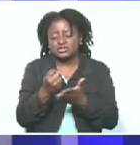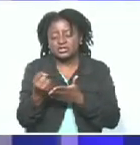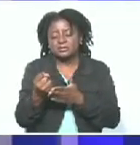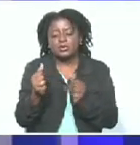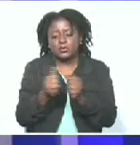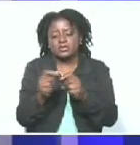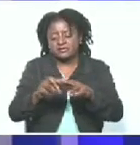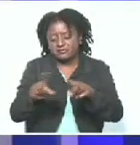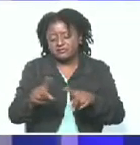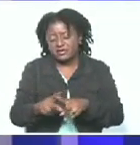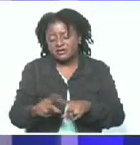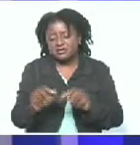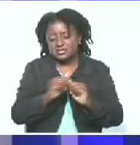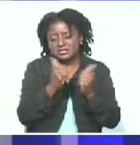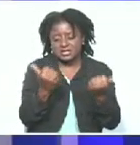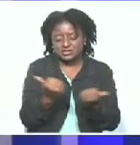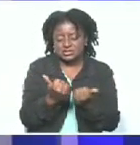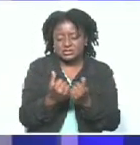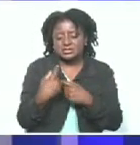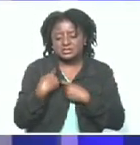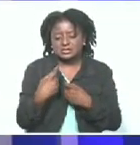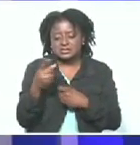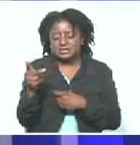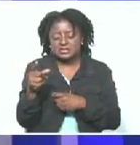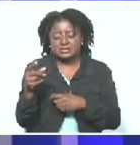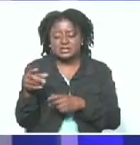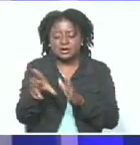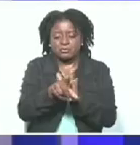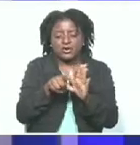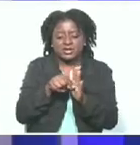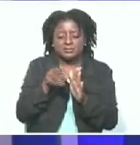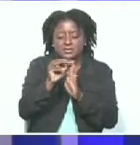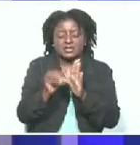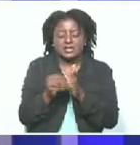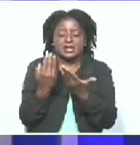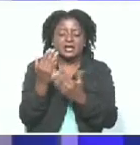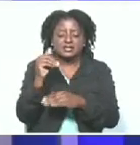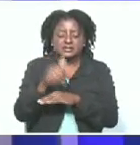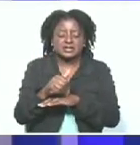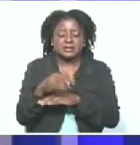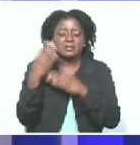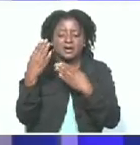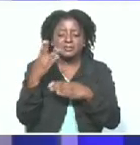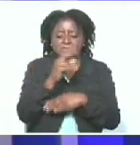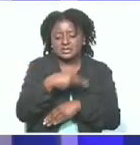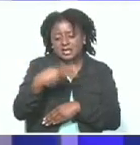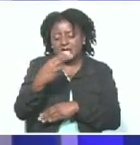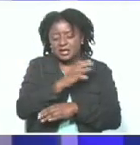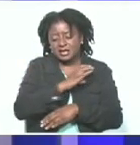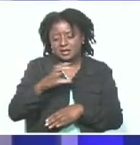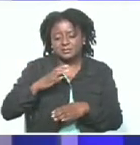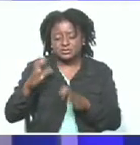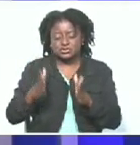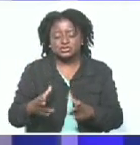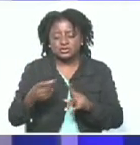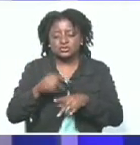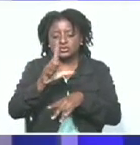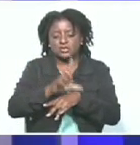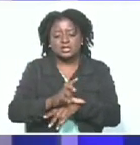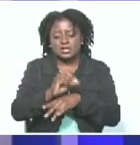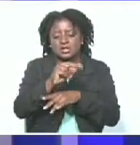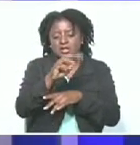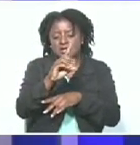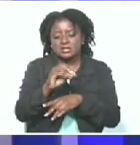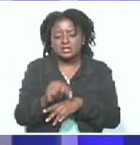appointment last year, Bahamas High Commissioner to London, His Excellency Ellison Greenslade, explained the preparation process to our Altavis